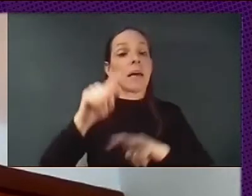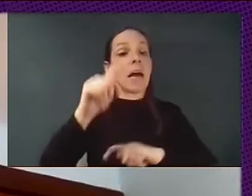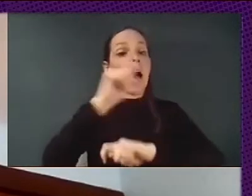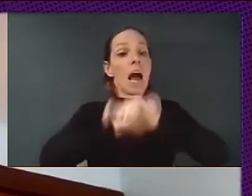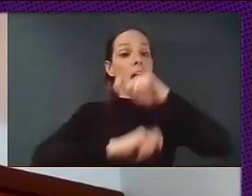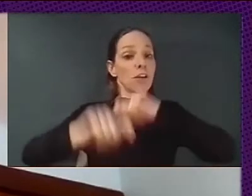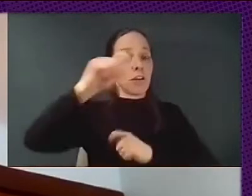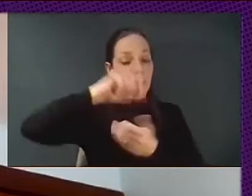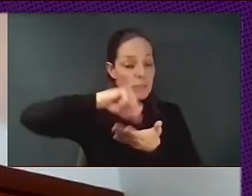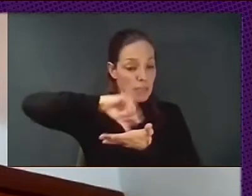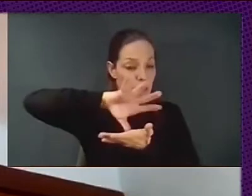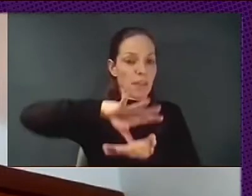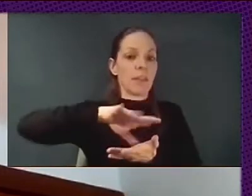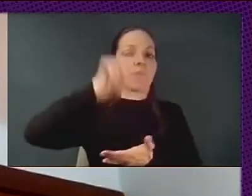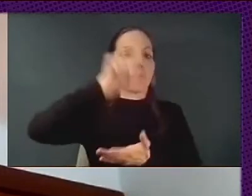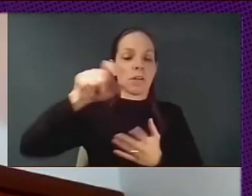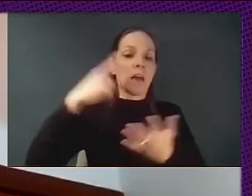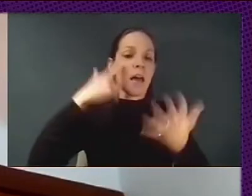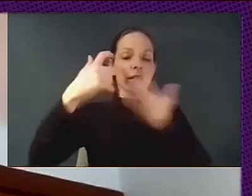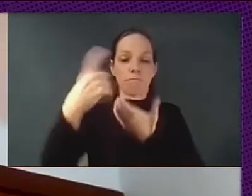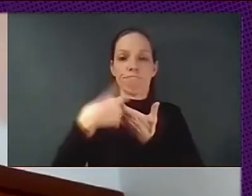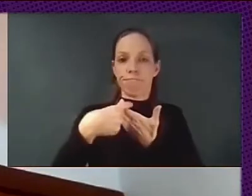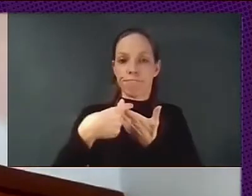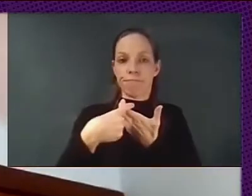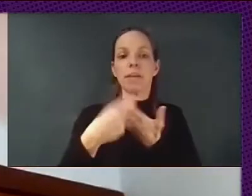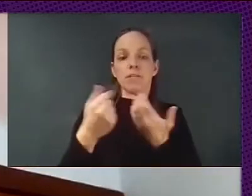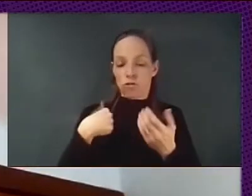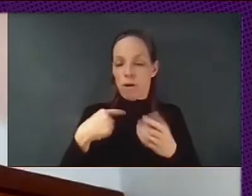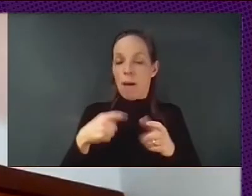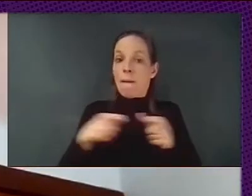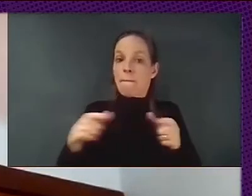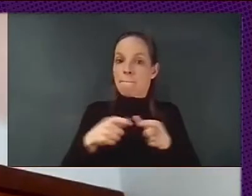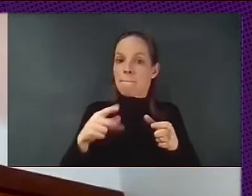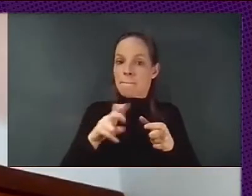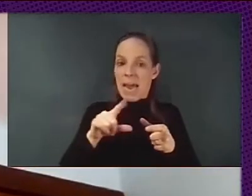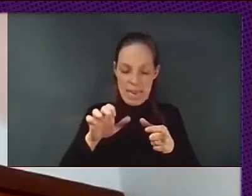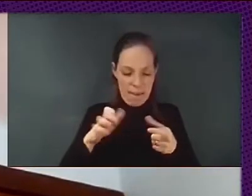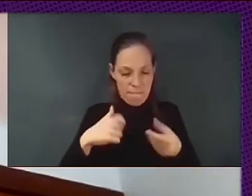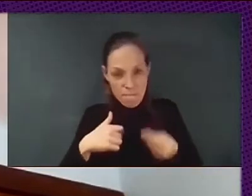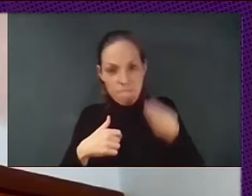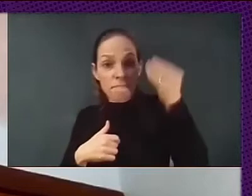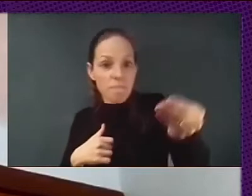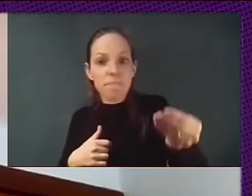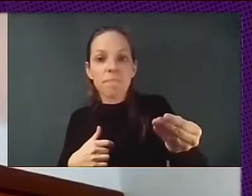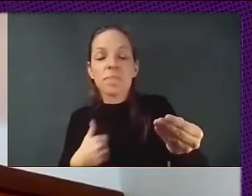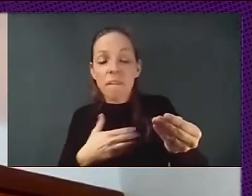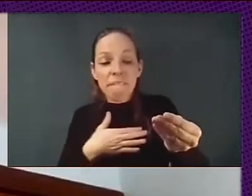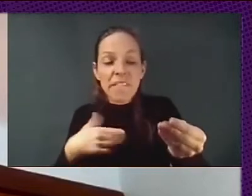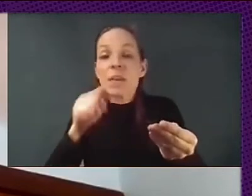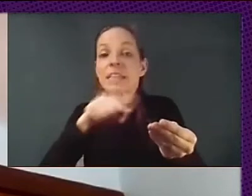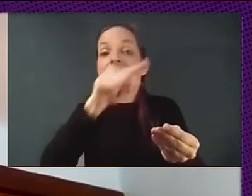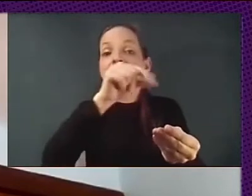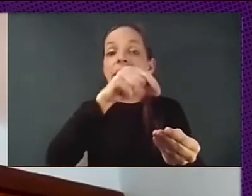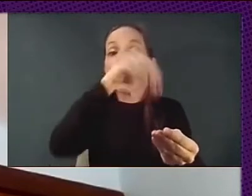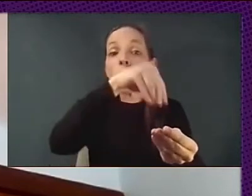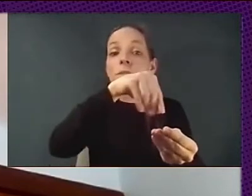tax money and decide where to put that money. So it's not the state who's deciding what art gets funded, right? And then they can have autonomy